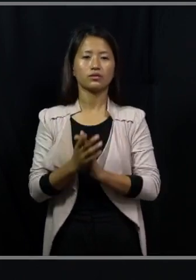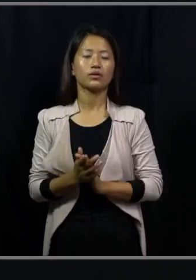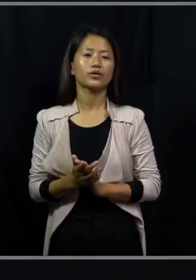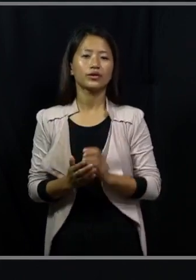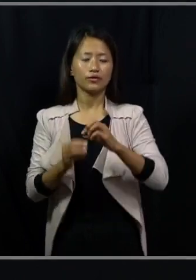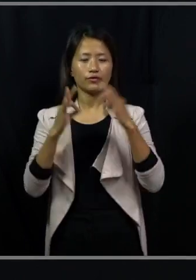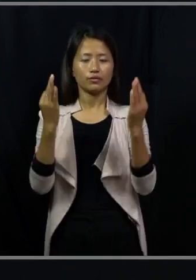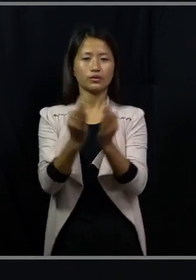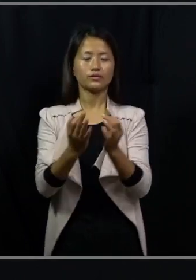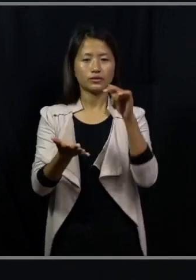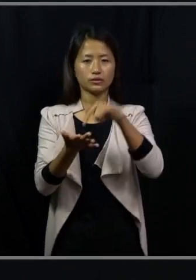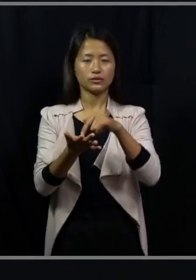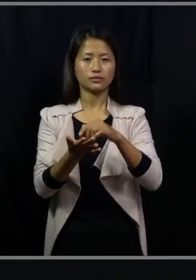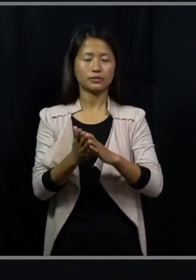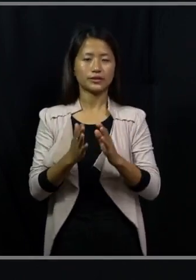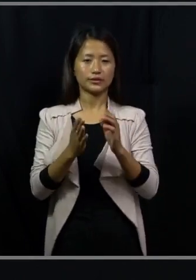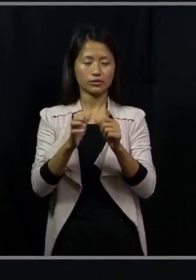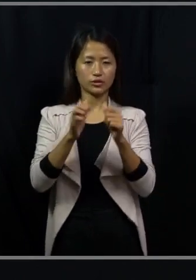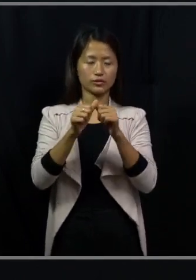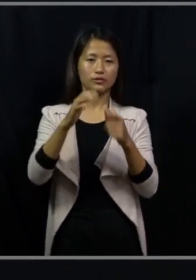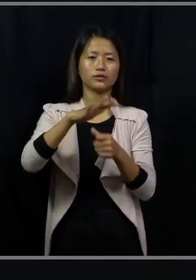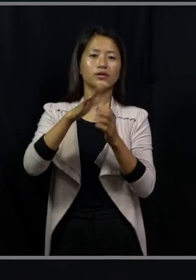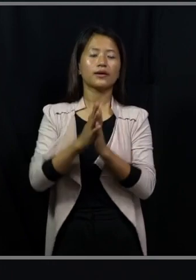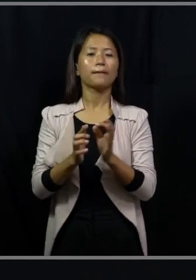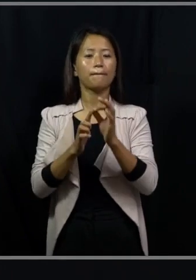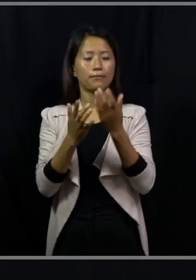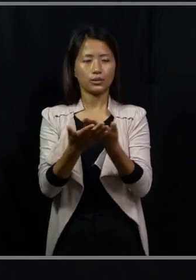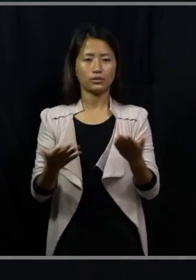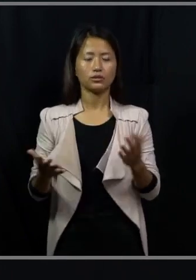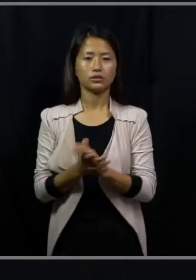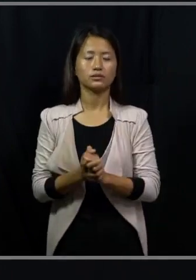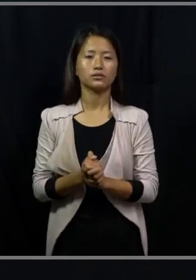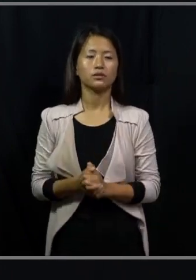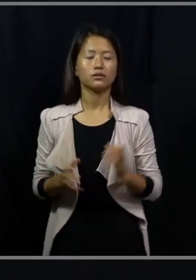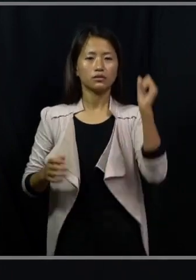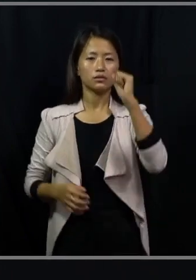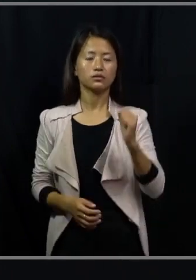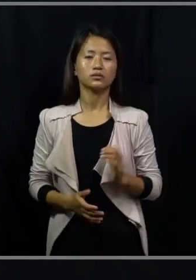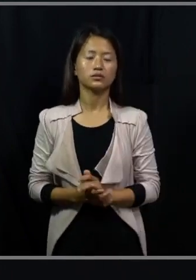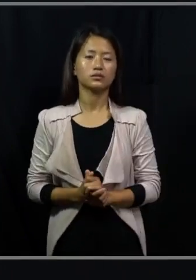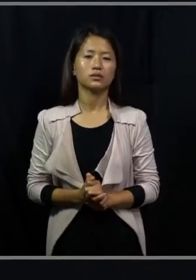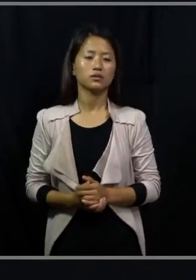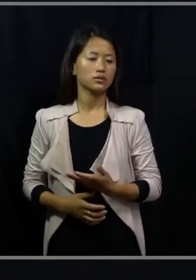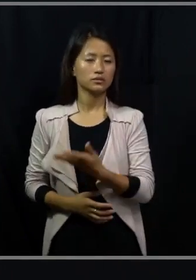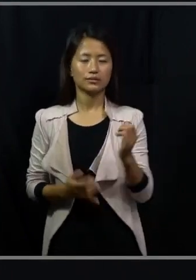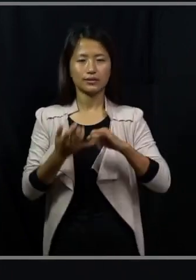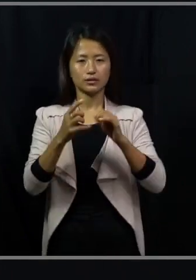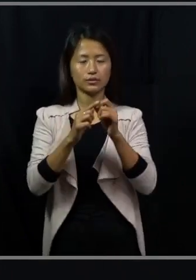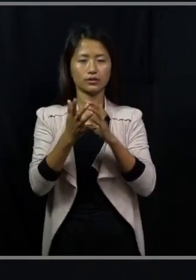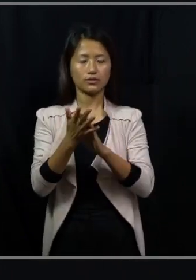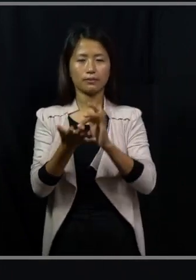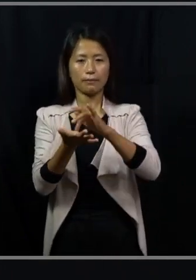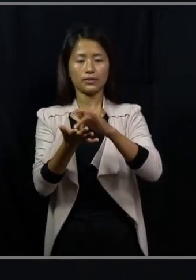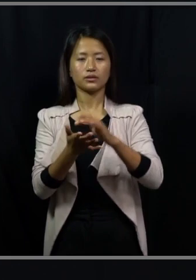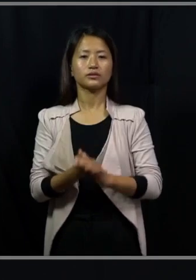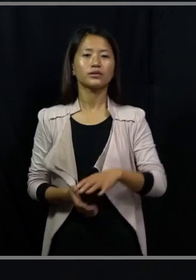administration as well as the center of production. And also this palace is the